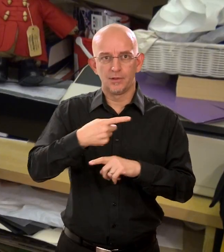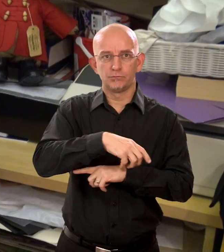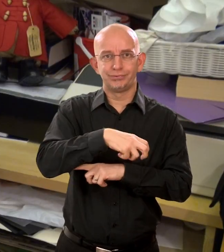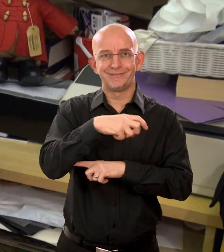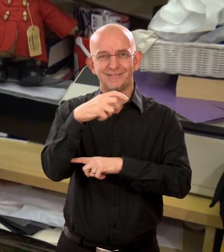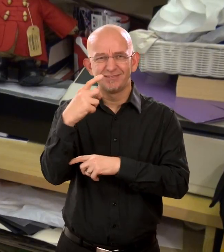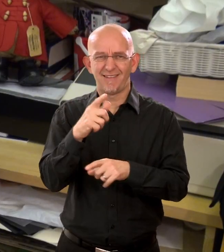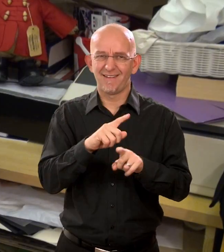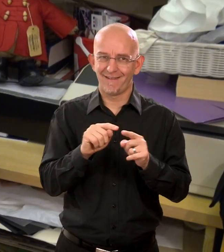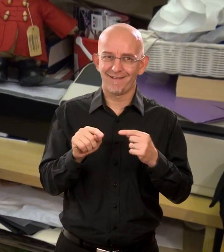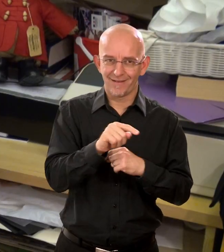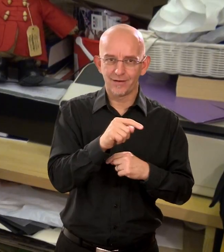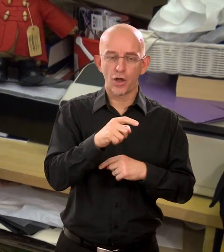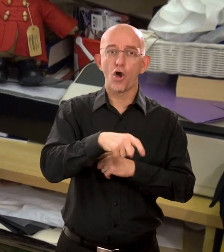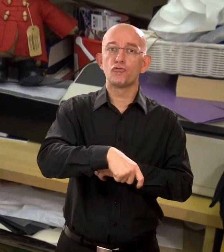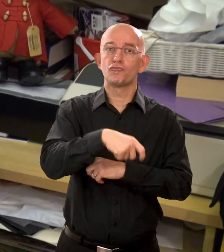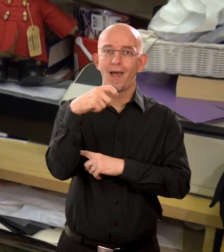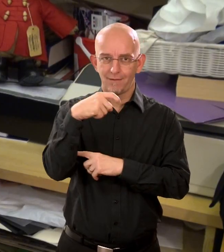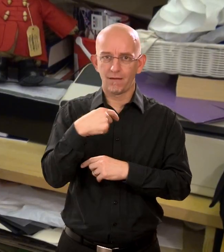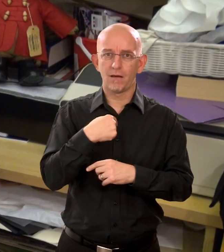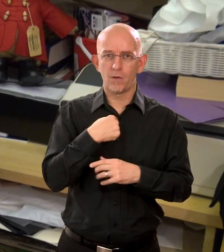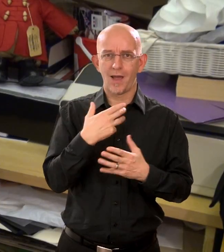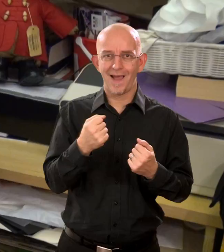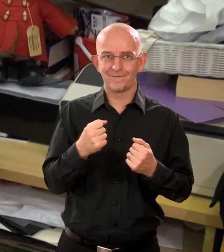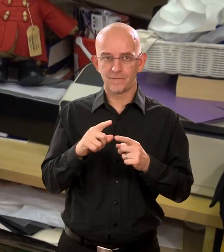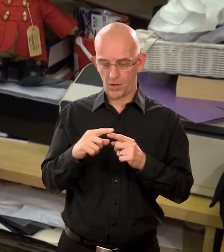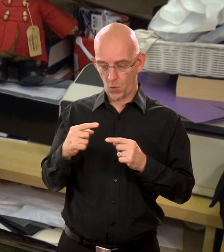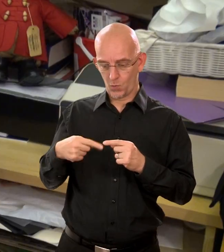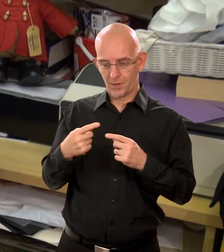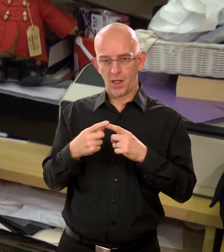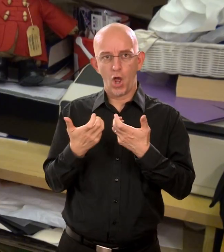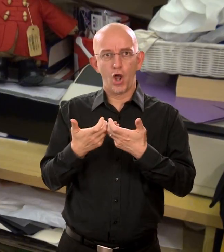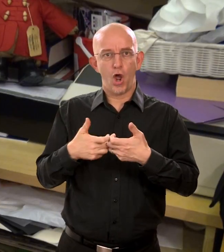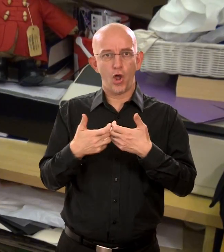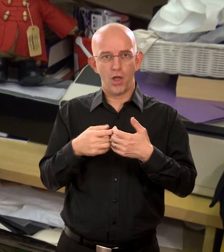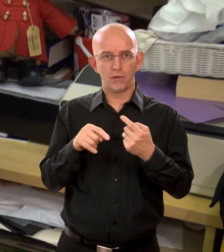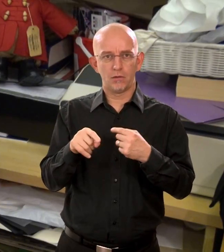had wheels, cogs, and